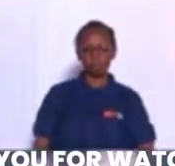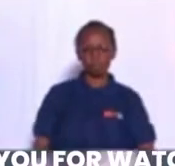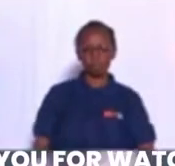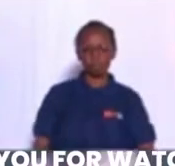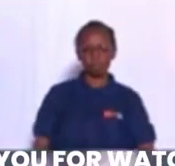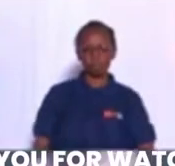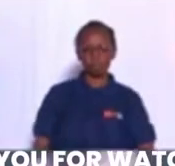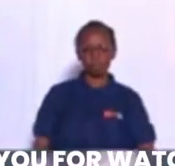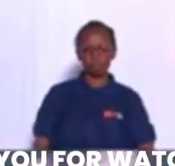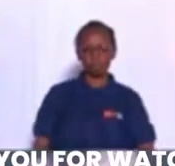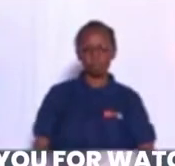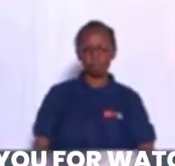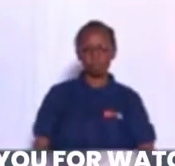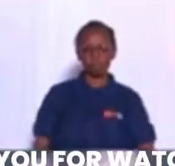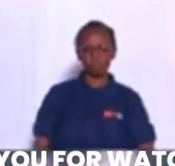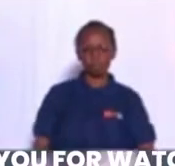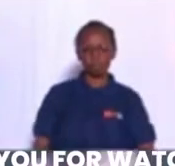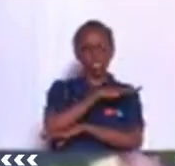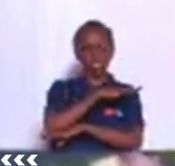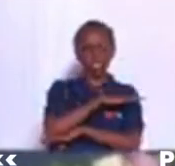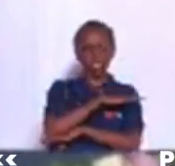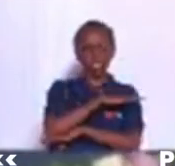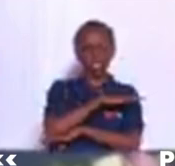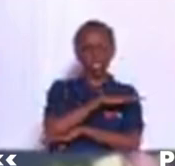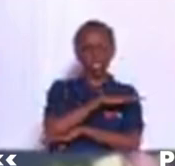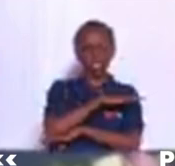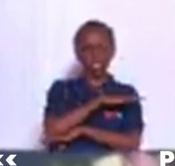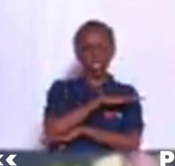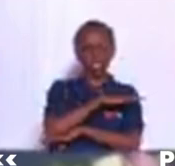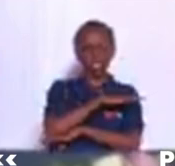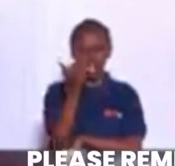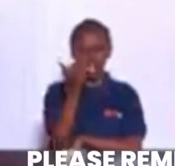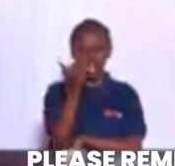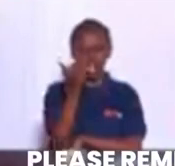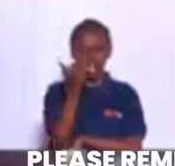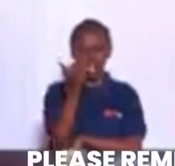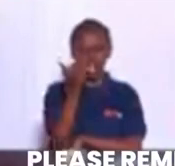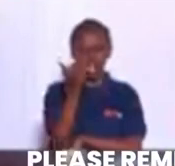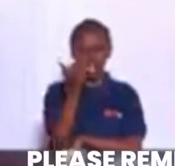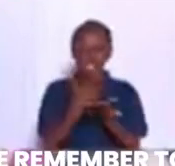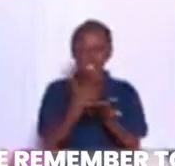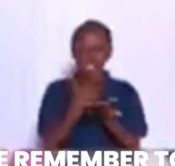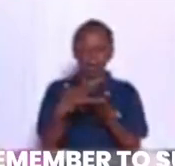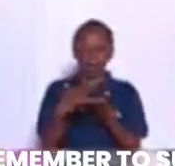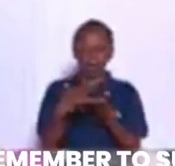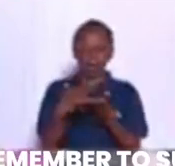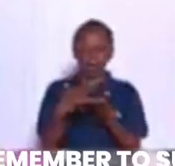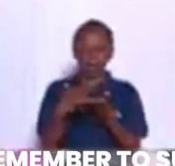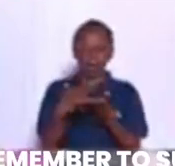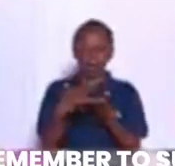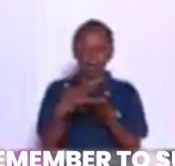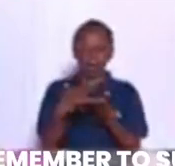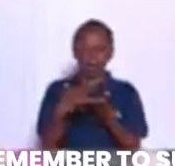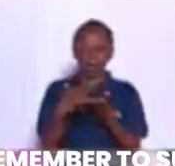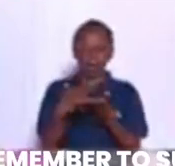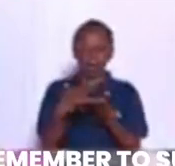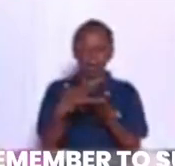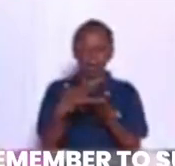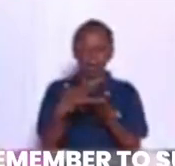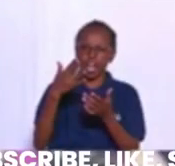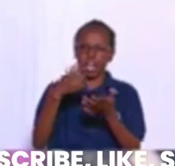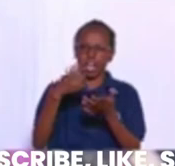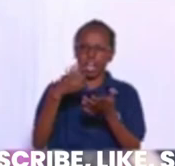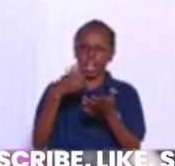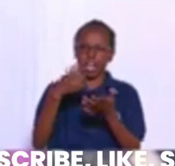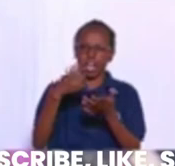This evening, we're going to look again why some couples succeed and others fail, part 3. This is a deep